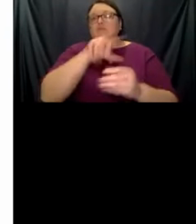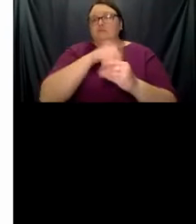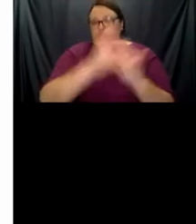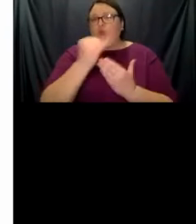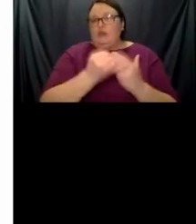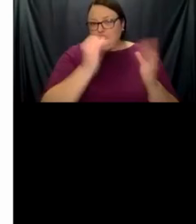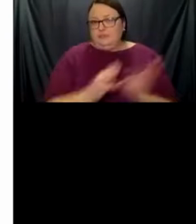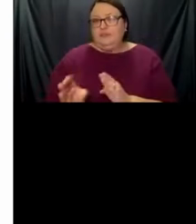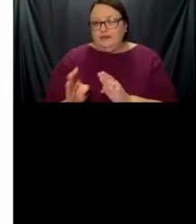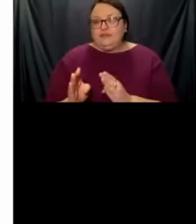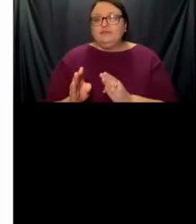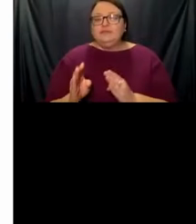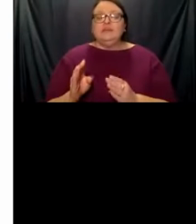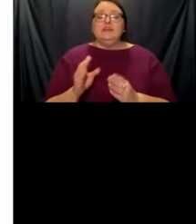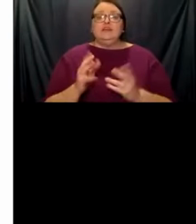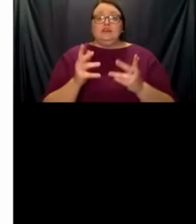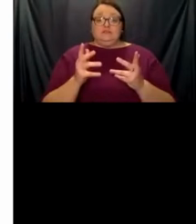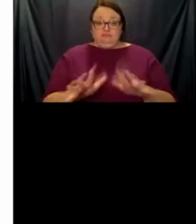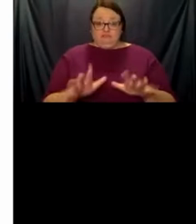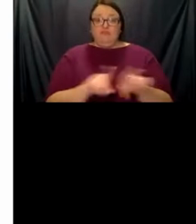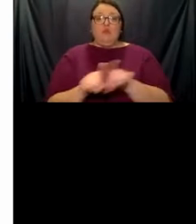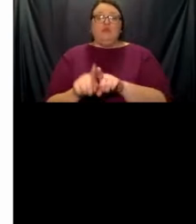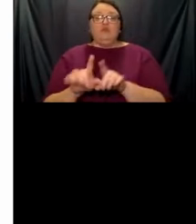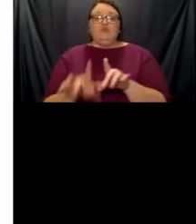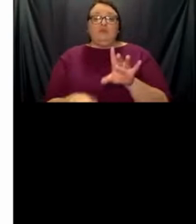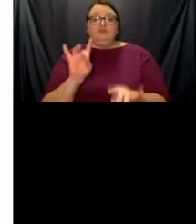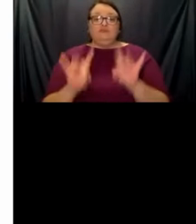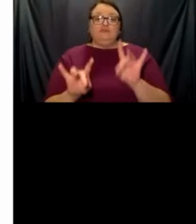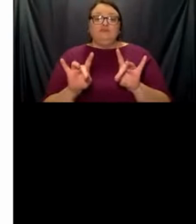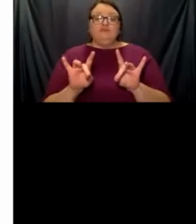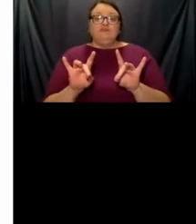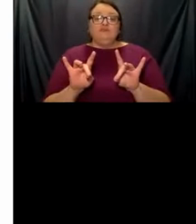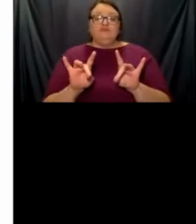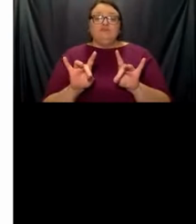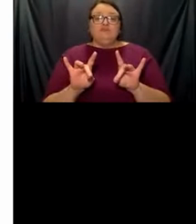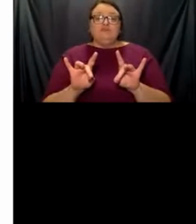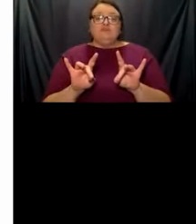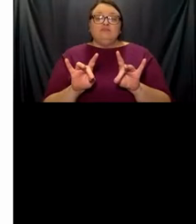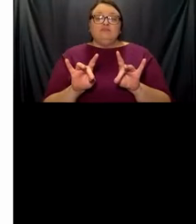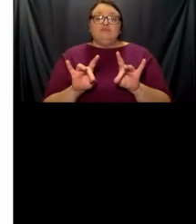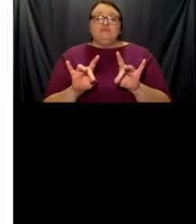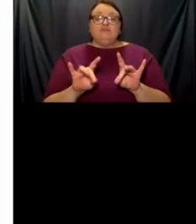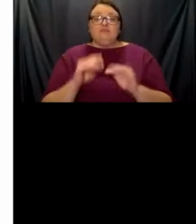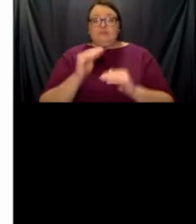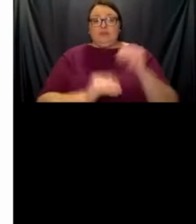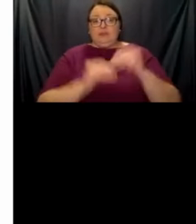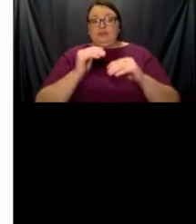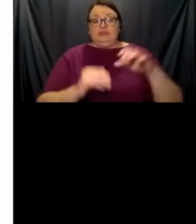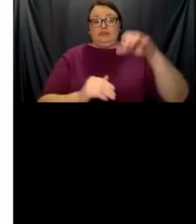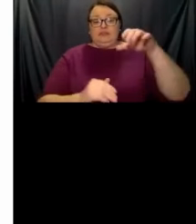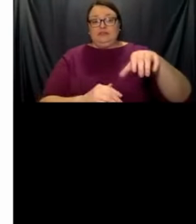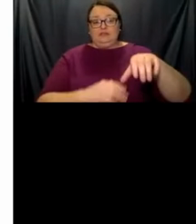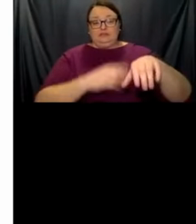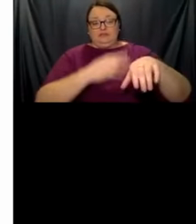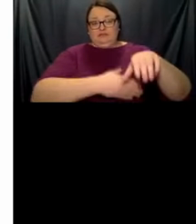plan. And then we also discovered Los cambios en el interior fueron hechos solo si